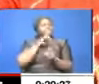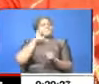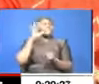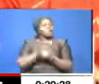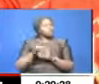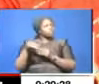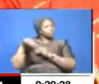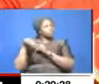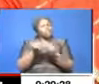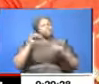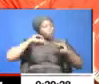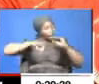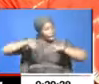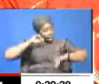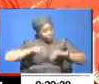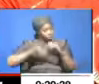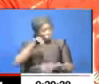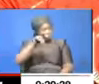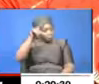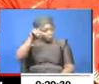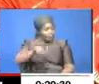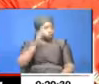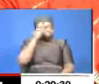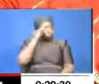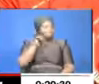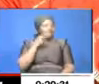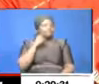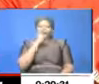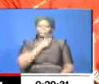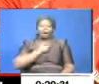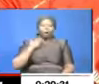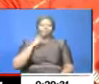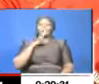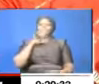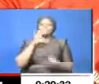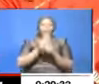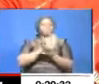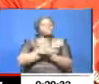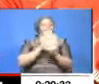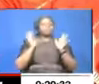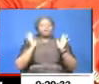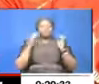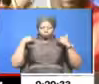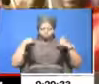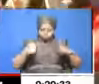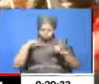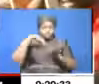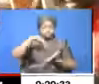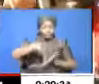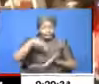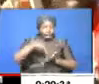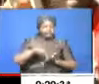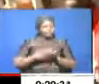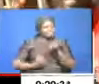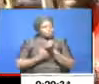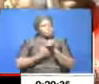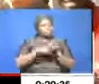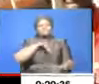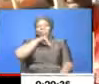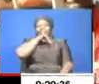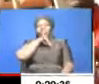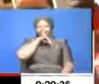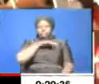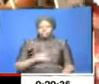ufisadi, ujue hiyo ni ahadi ya mdomo peke yake. Mimi nimesimama nyuma ya baba. Tushikilie